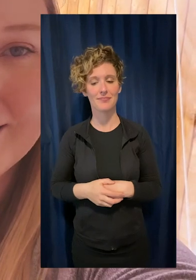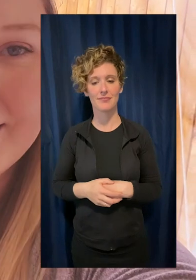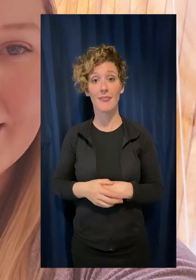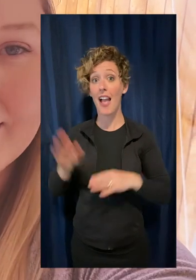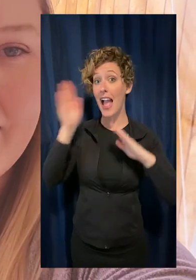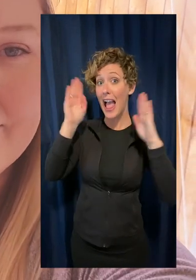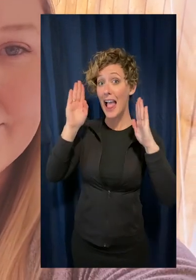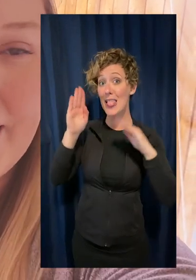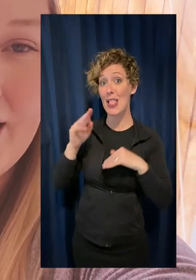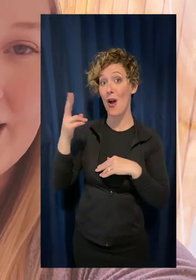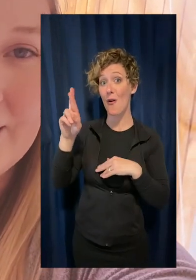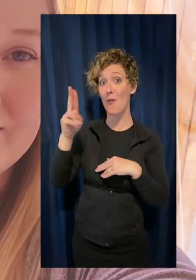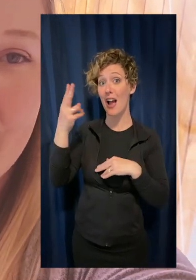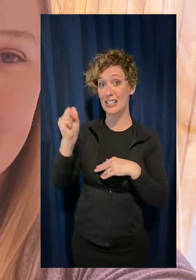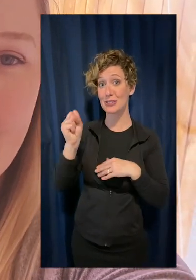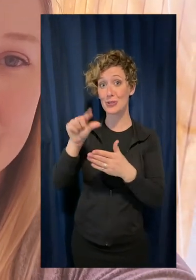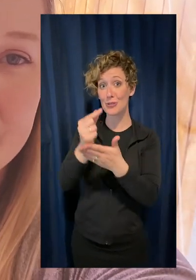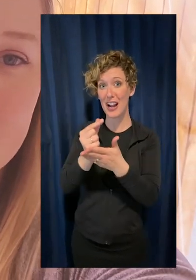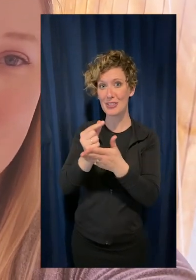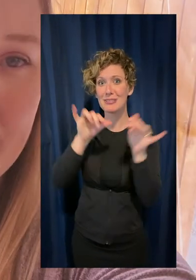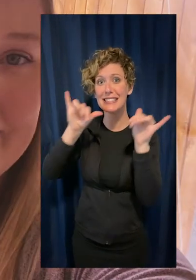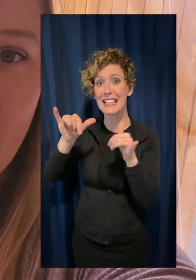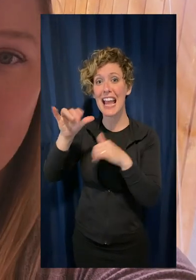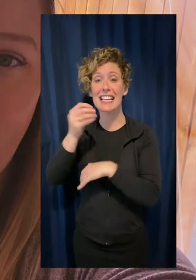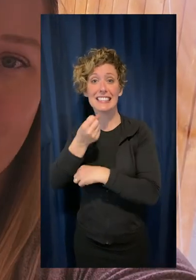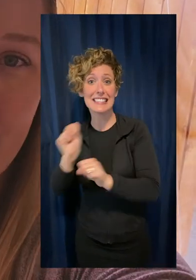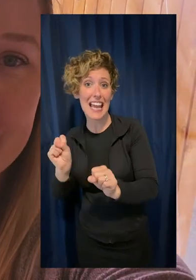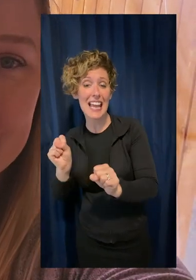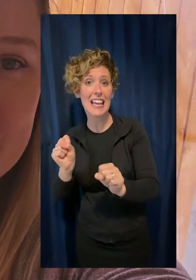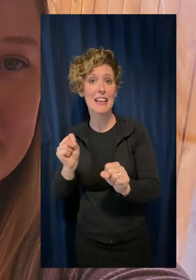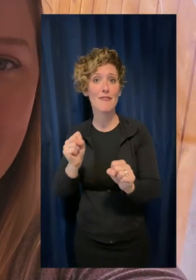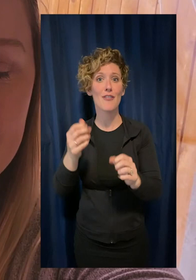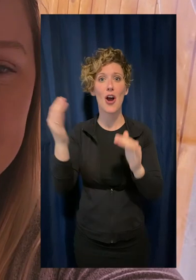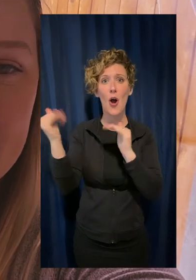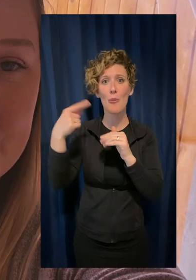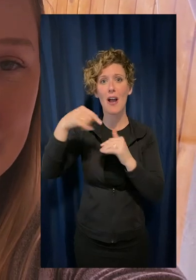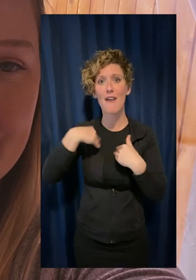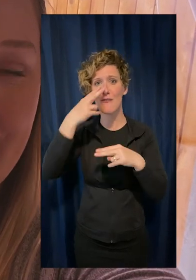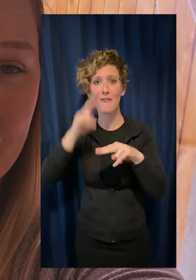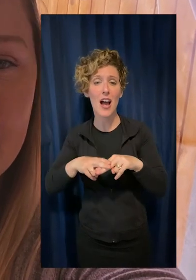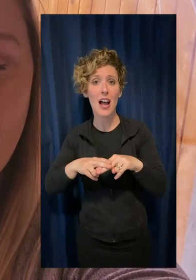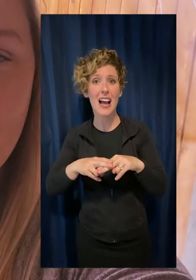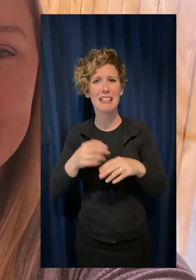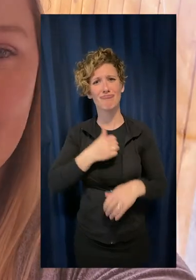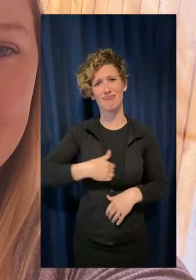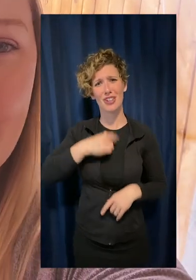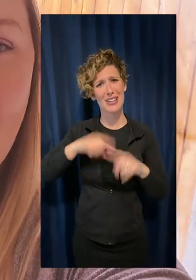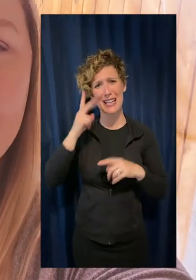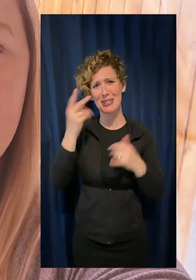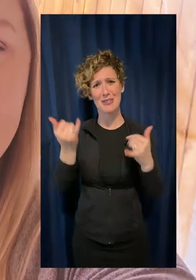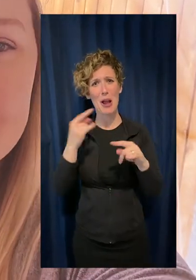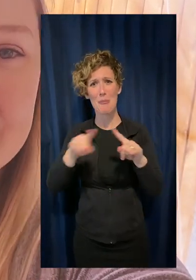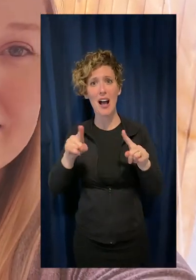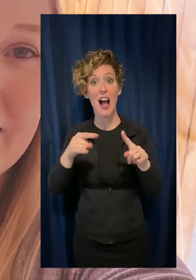doing well and staying safe. Sad I can't see you all right now, but hopefully I'll get to see you again in the future, and I look forward to hearing about